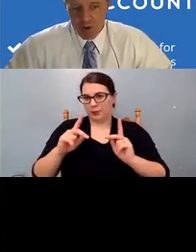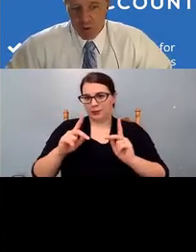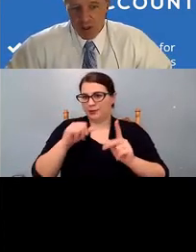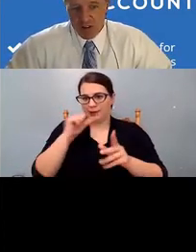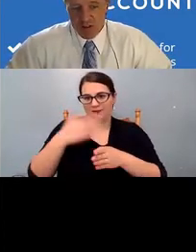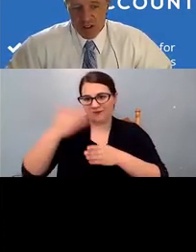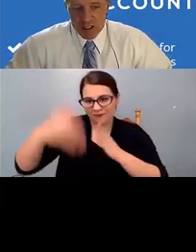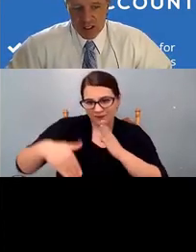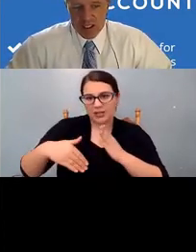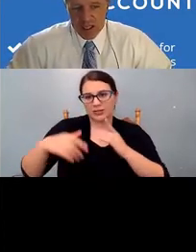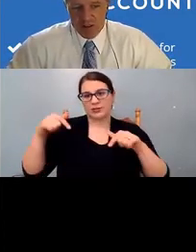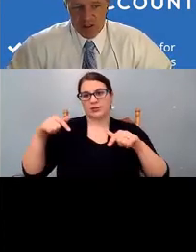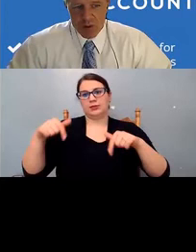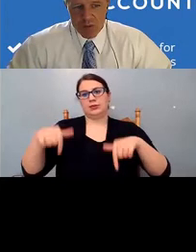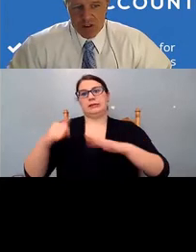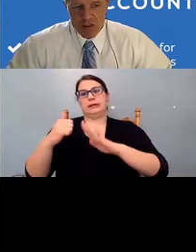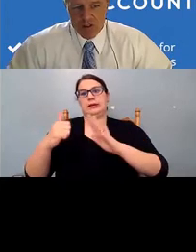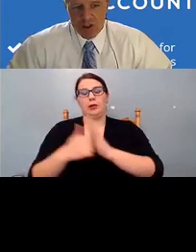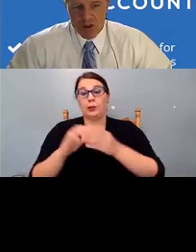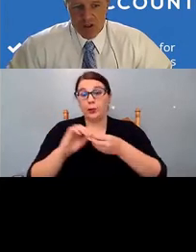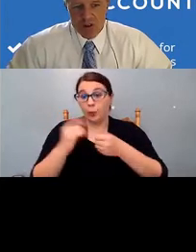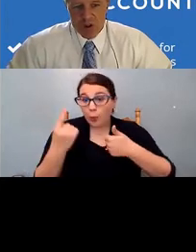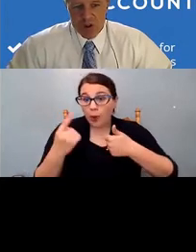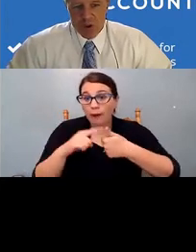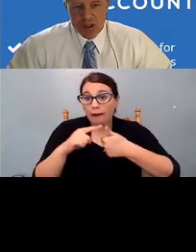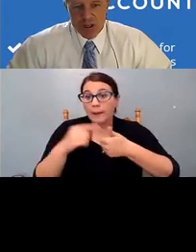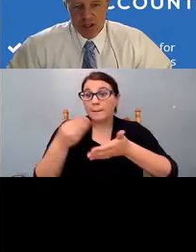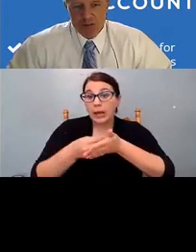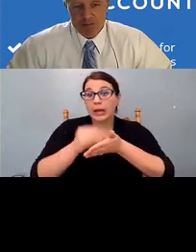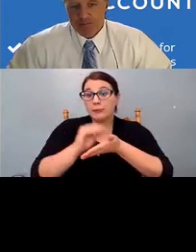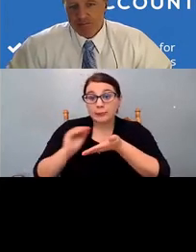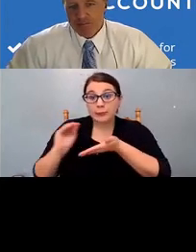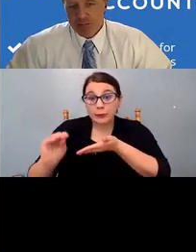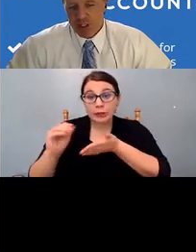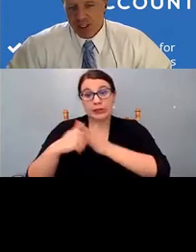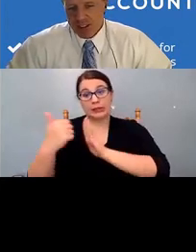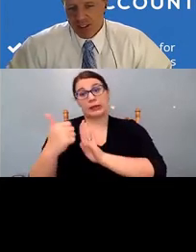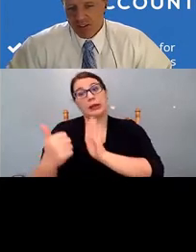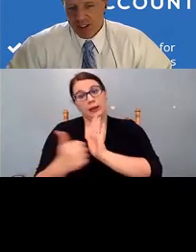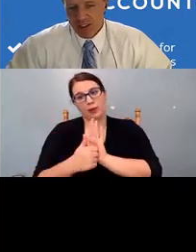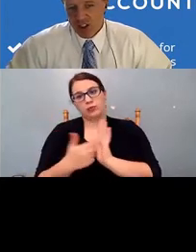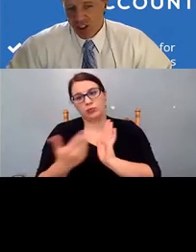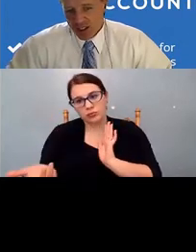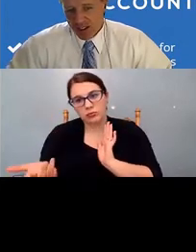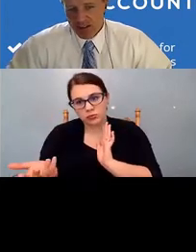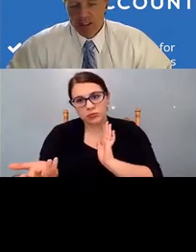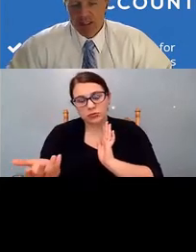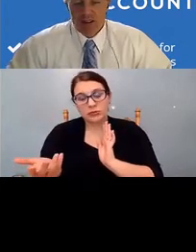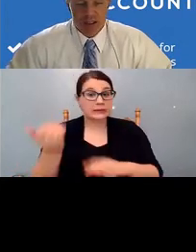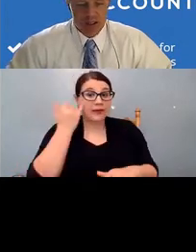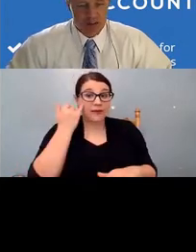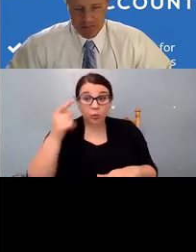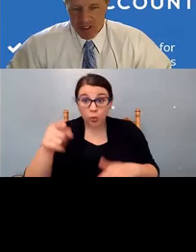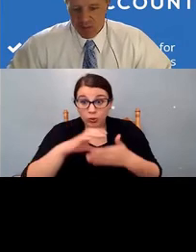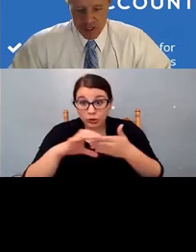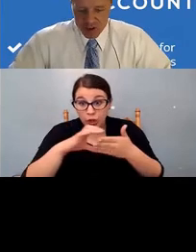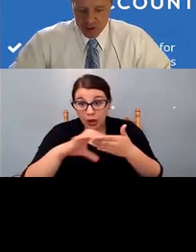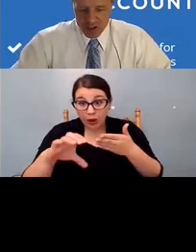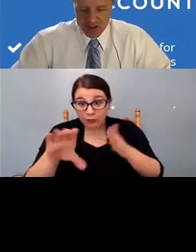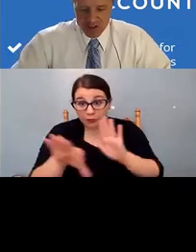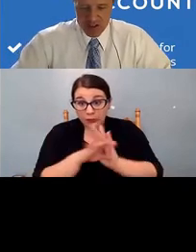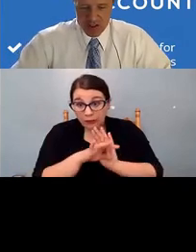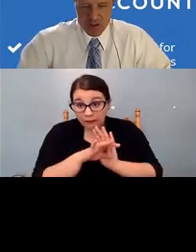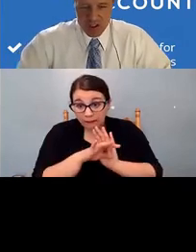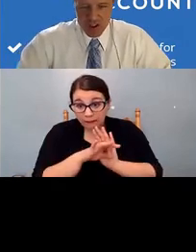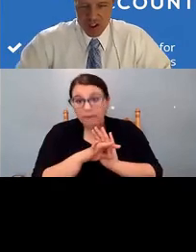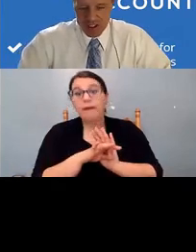So number 1 is funding the account, as we mentioned. So if you selected to send in a check, then, you know, make sure